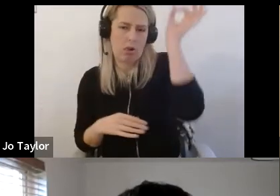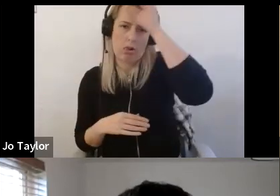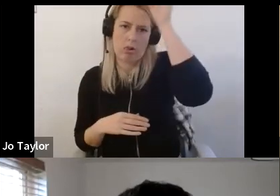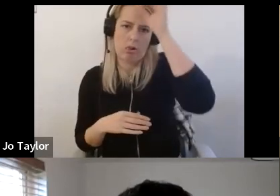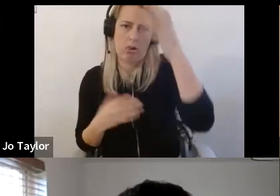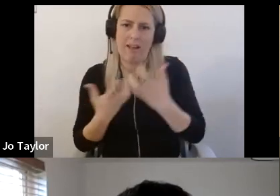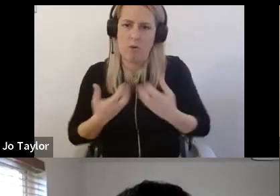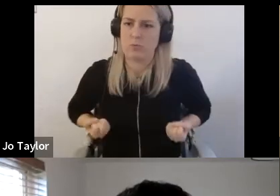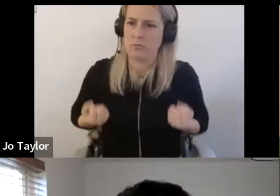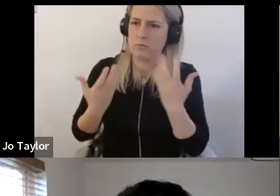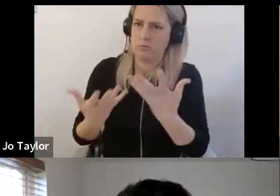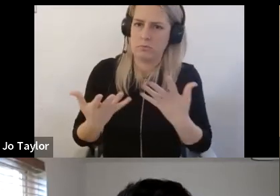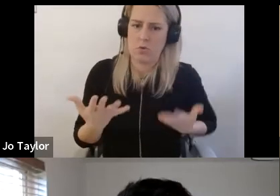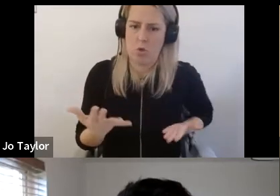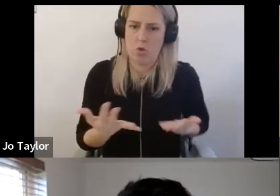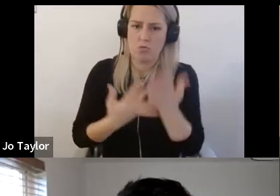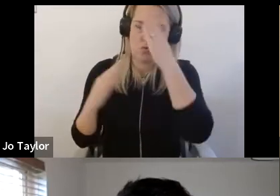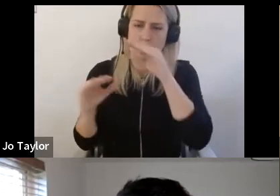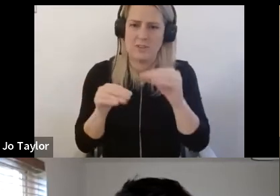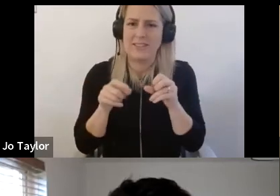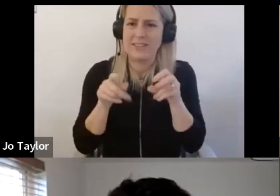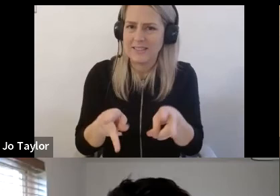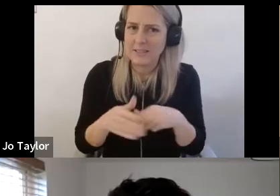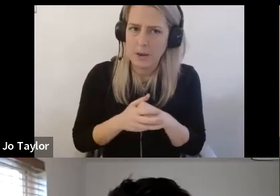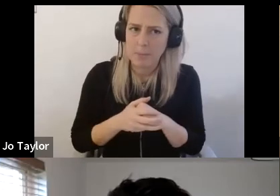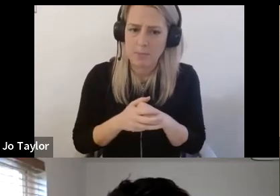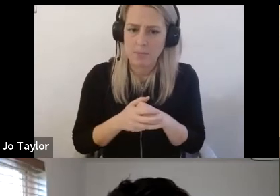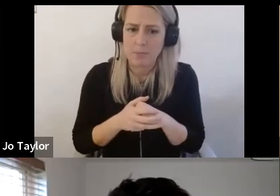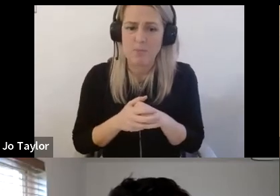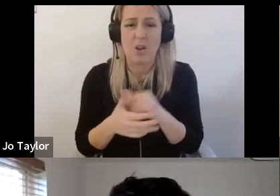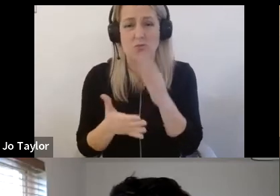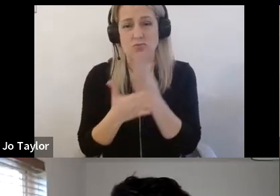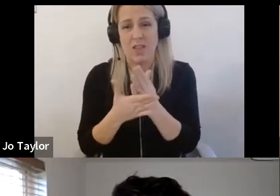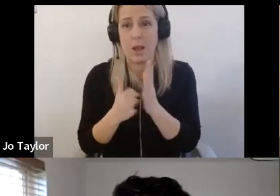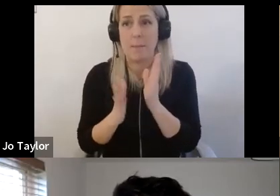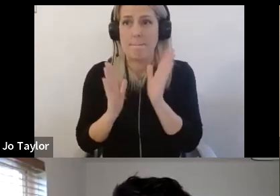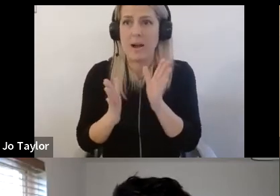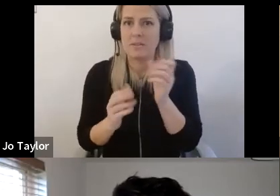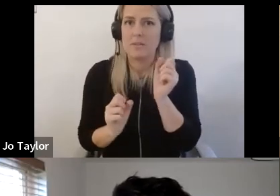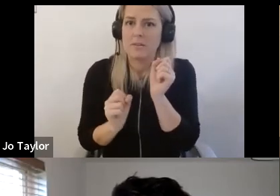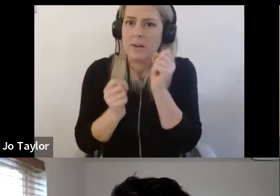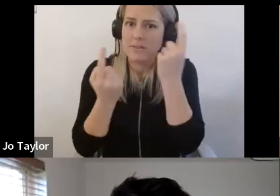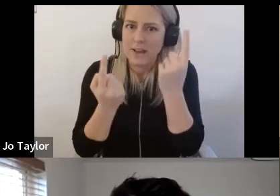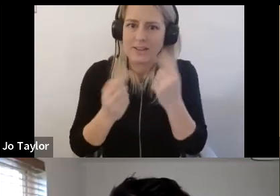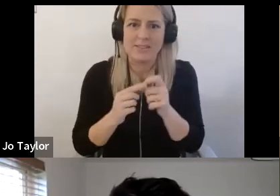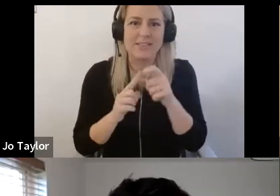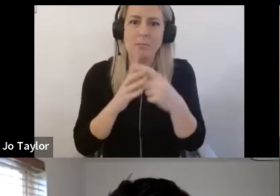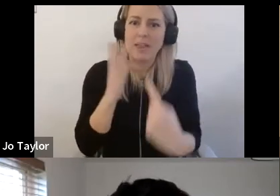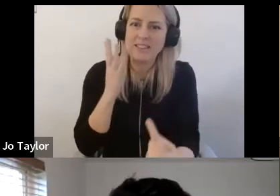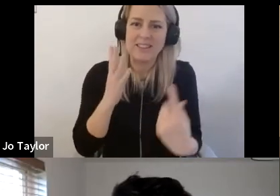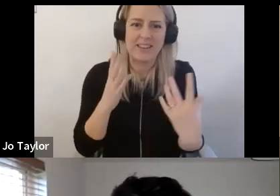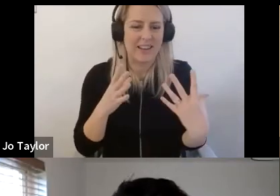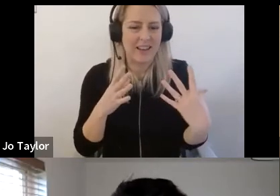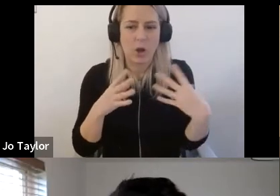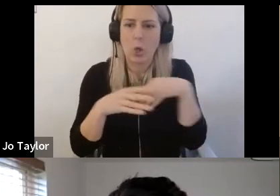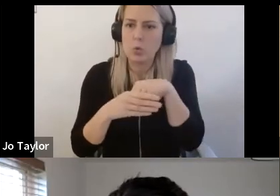think, if I can just say, we really have to be realistic that disability inclusion is it's verging on a wicked problem. It's